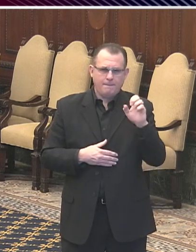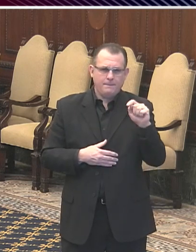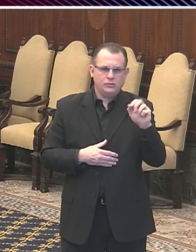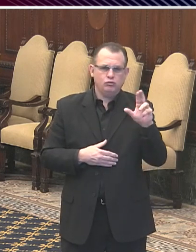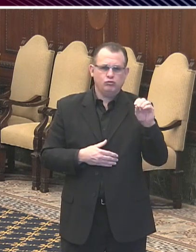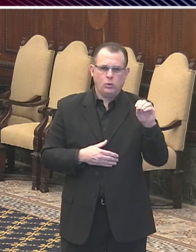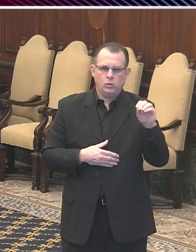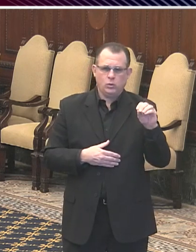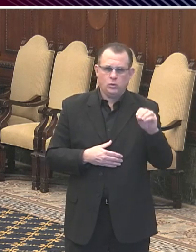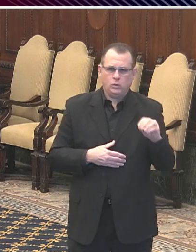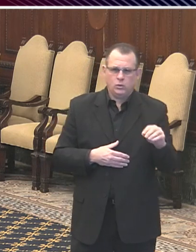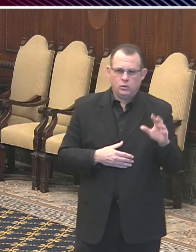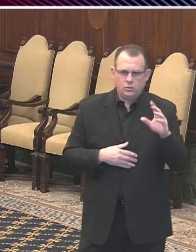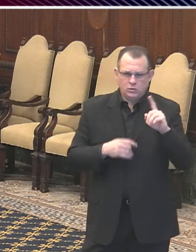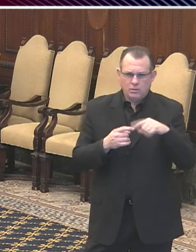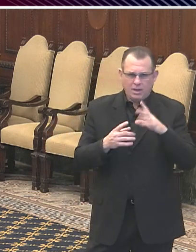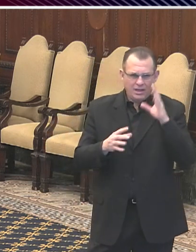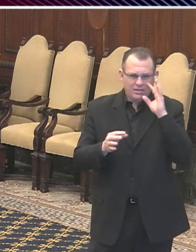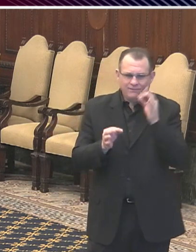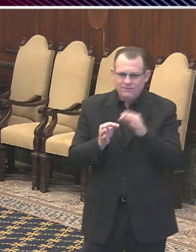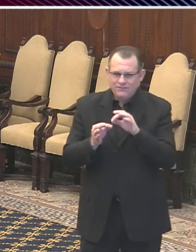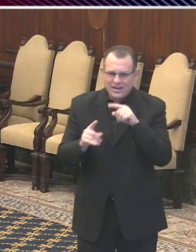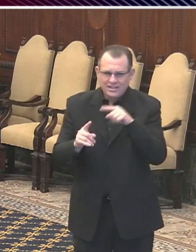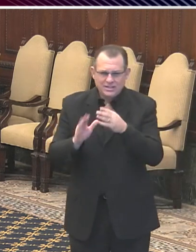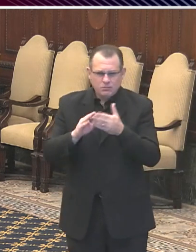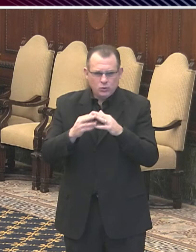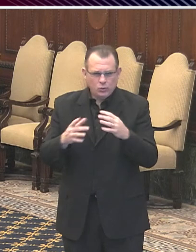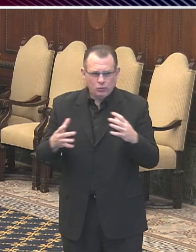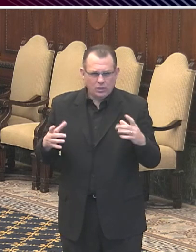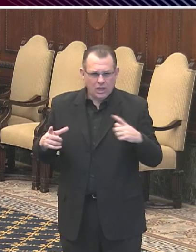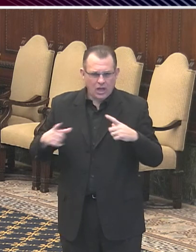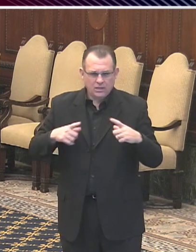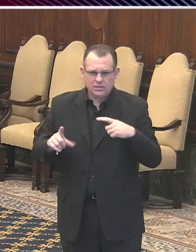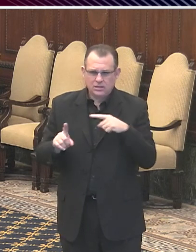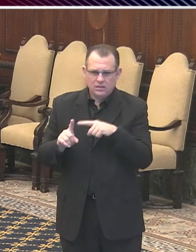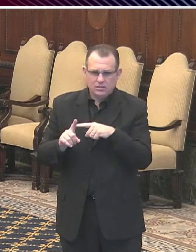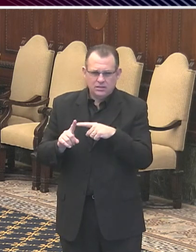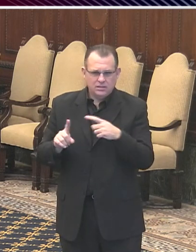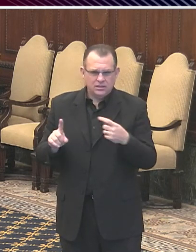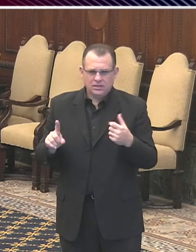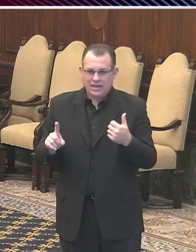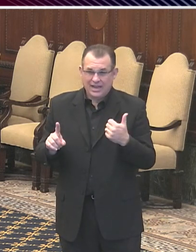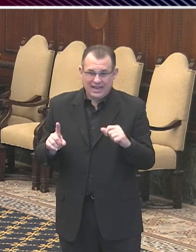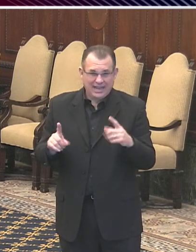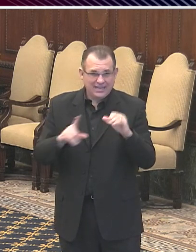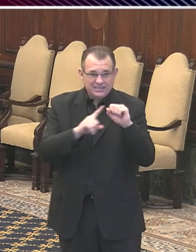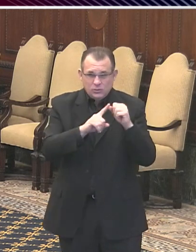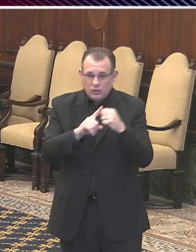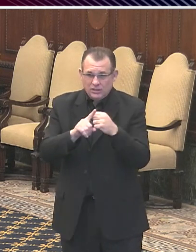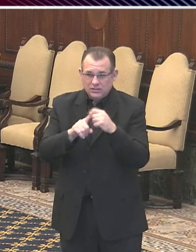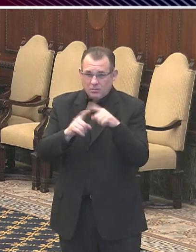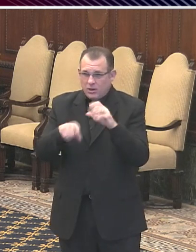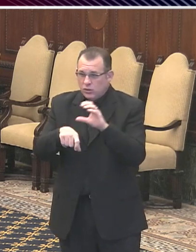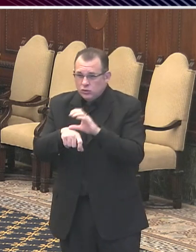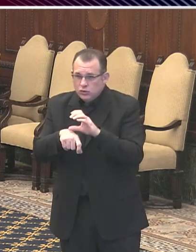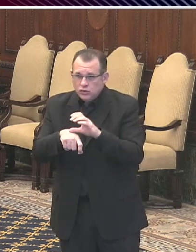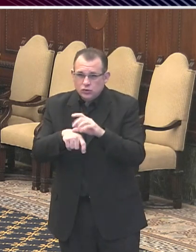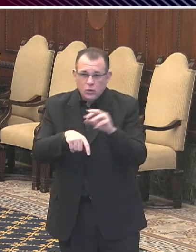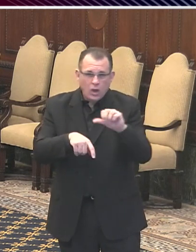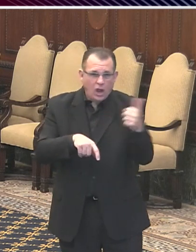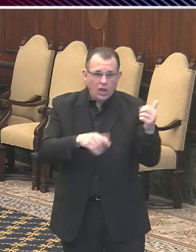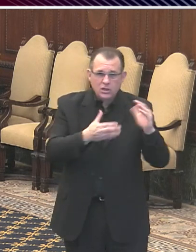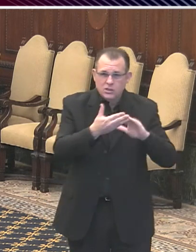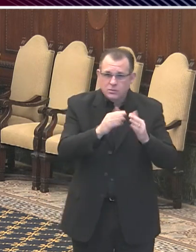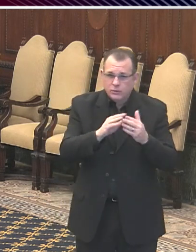the faith communities and the holidays coming up, have there been any instances of churches or other faith communities holding